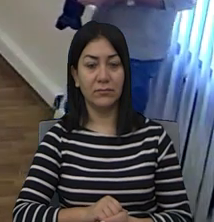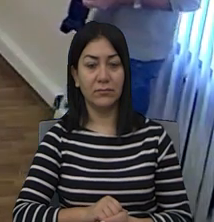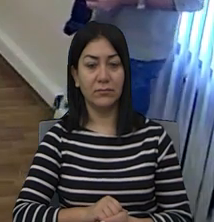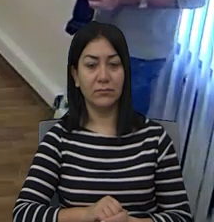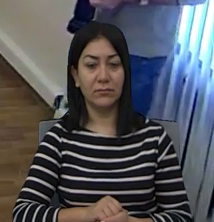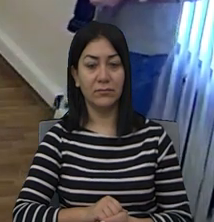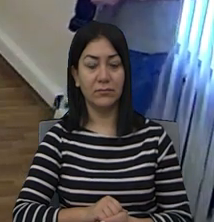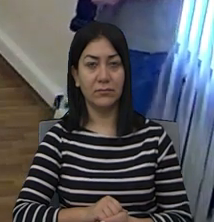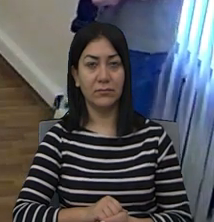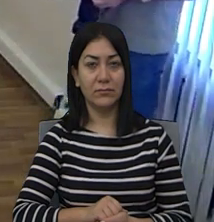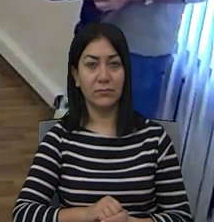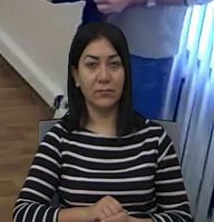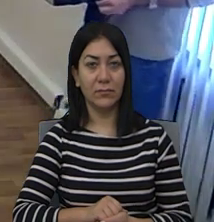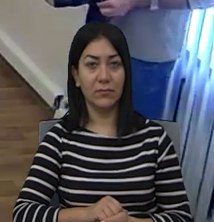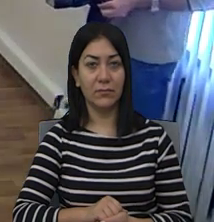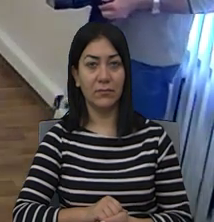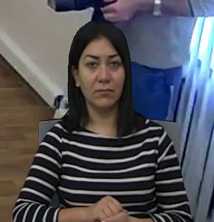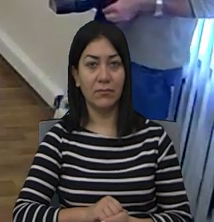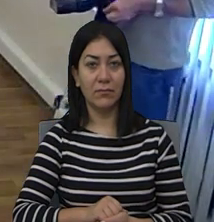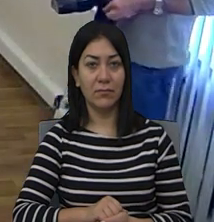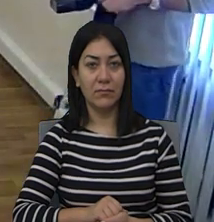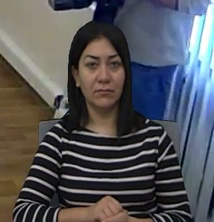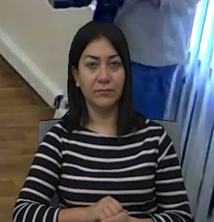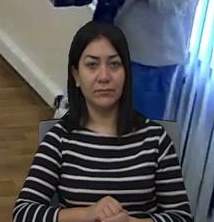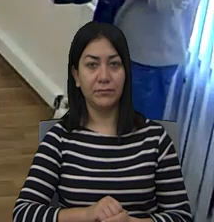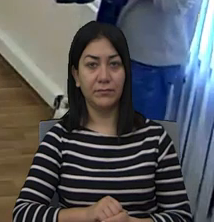at the headquarters of the Central Electoral Commission.